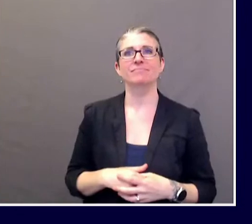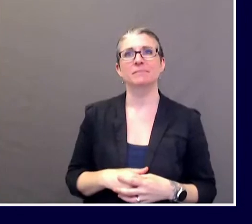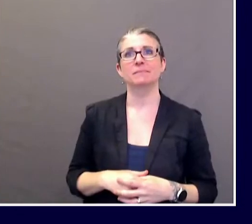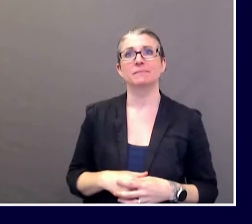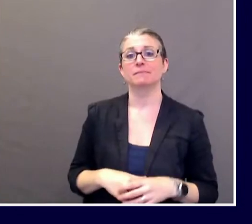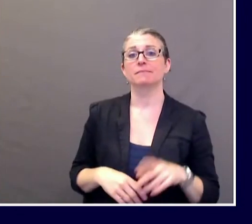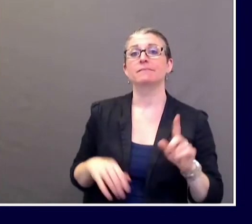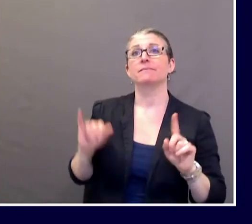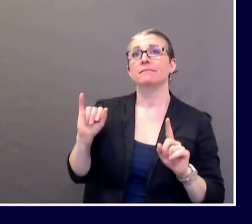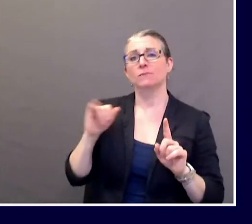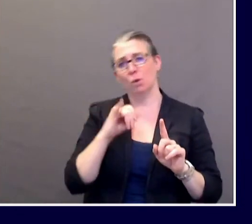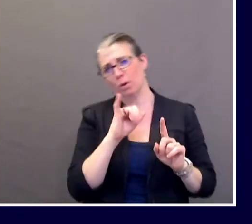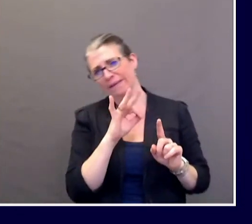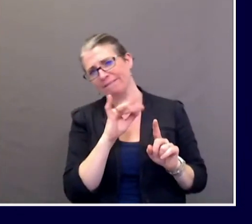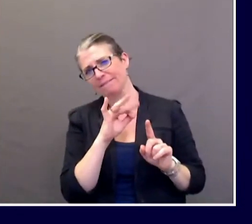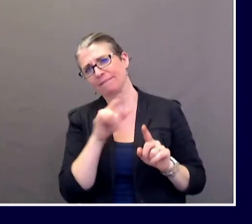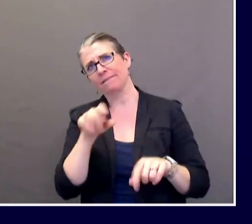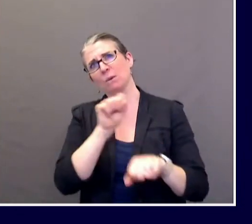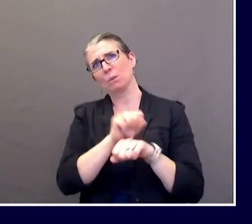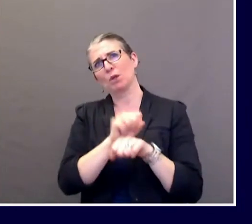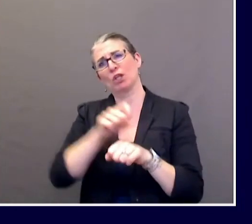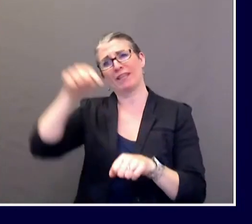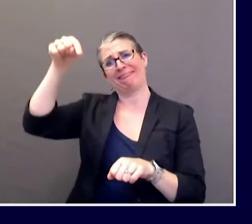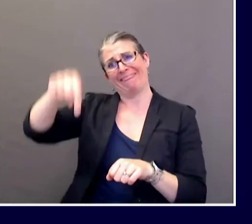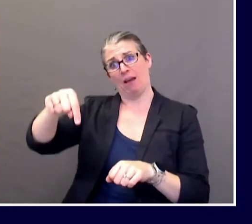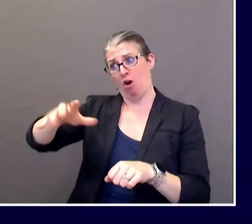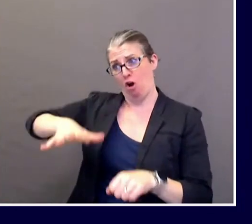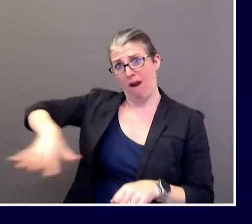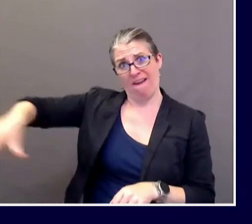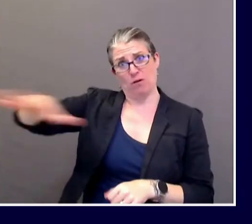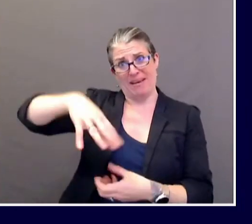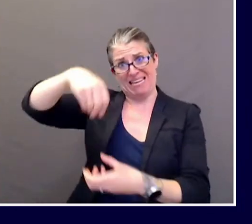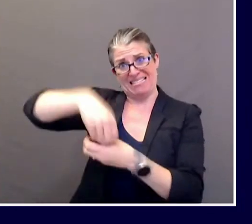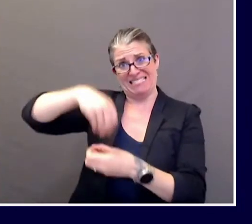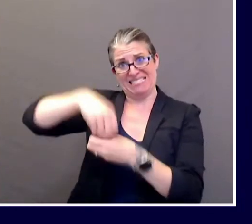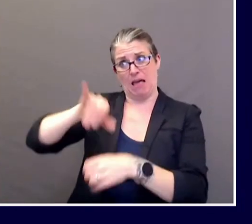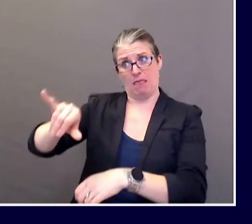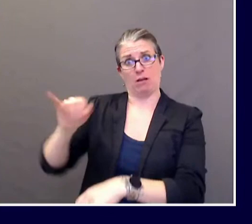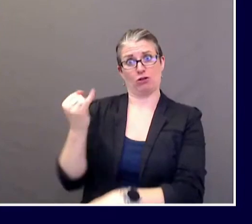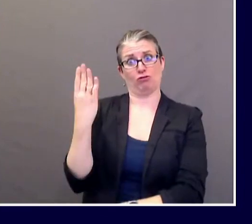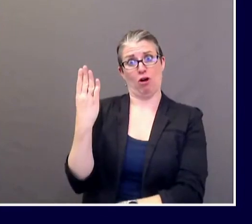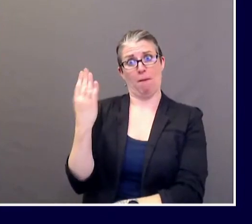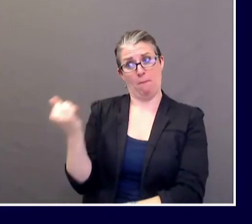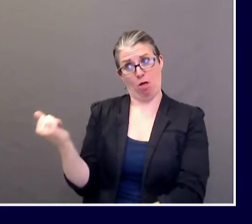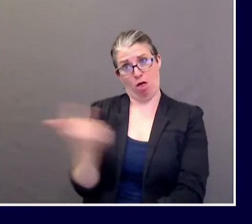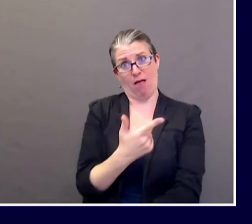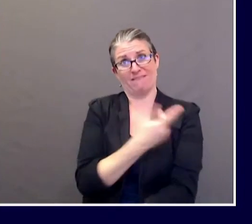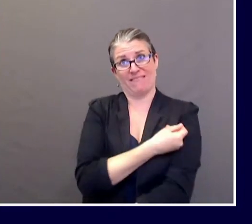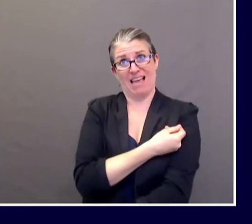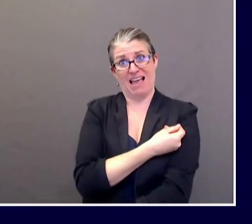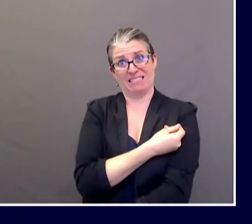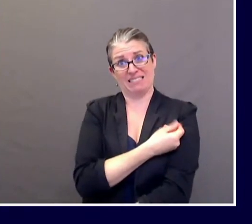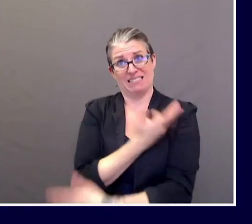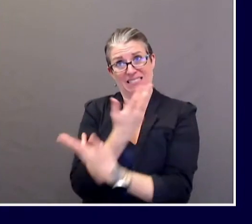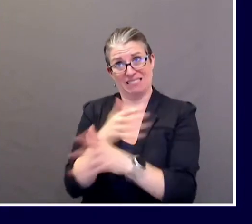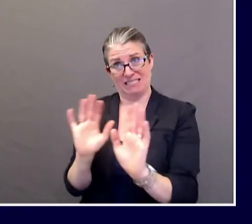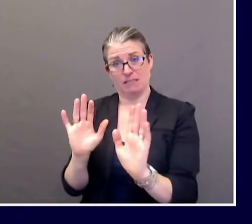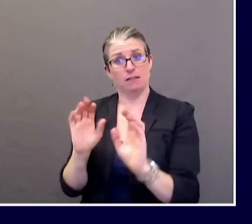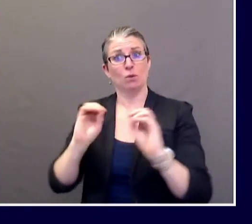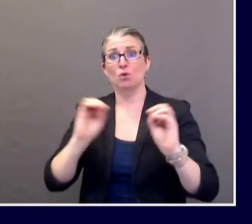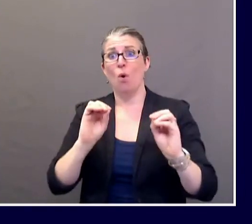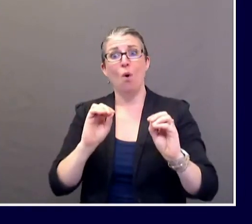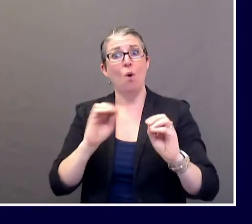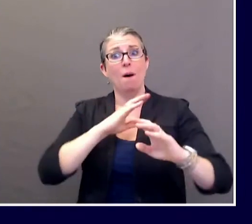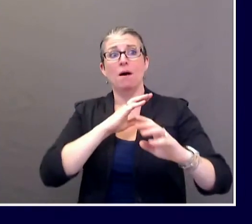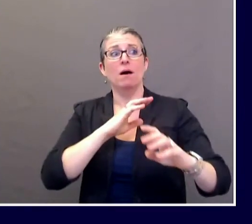though, assuming they're not having any interactions with the general public, just from an epidemiological standpoint, are they fairly safe if